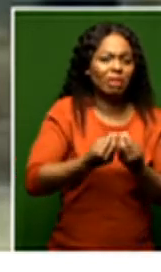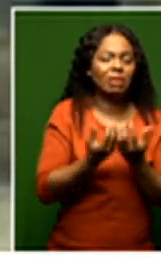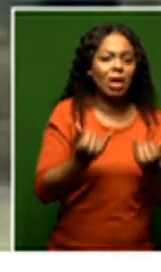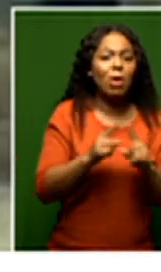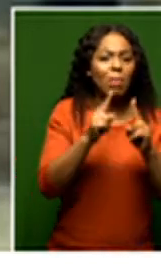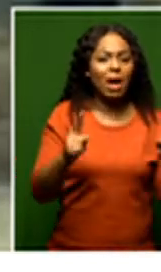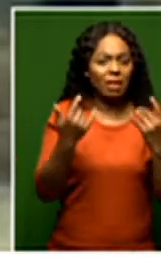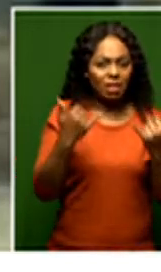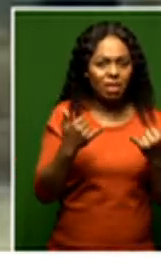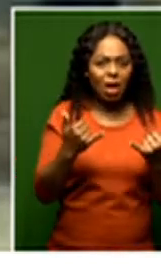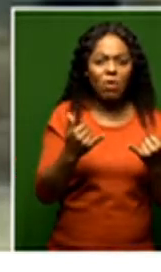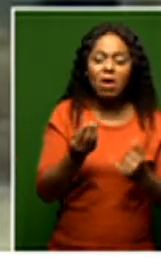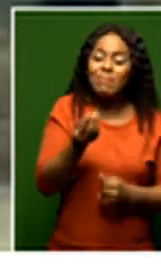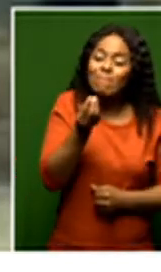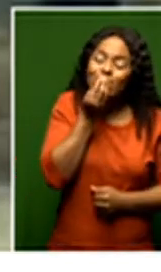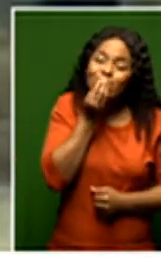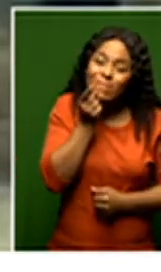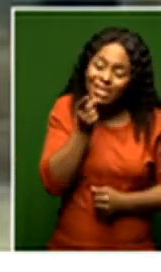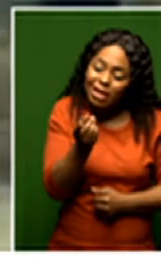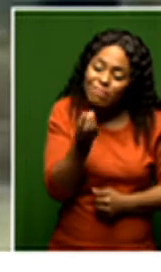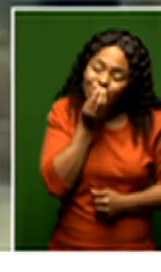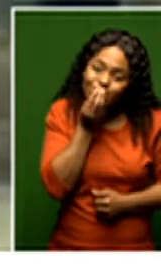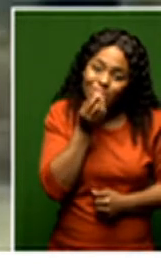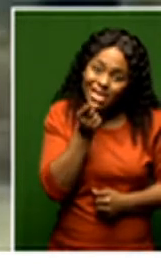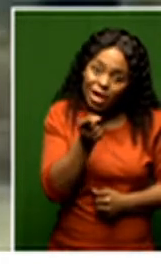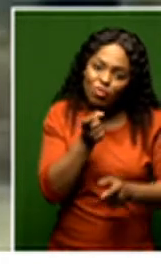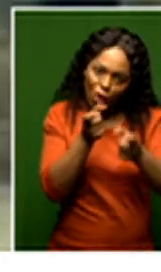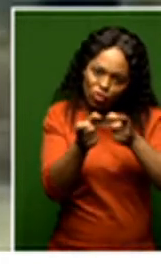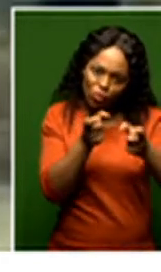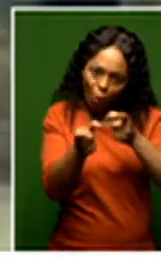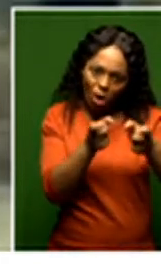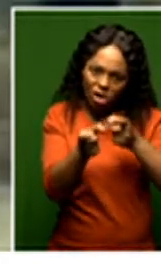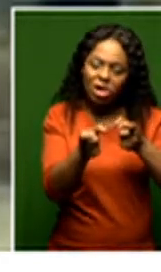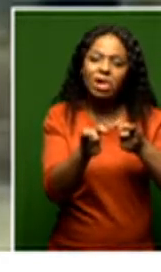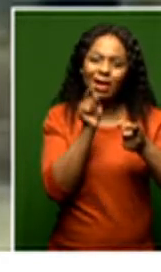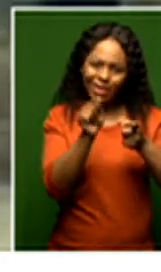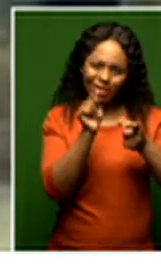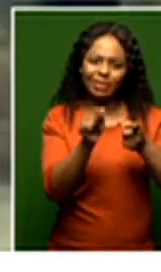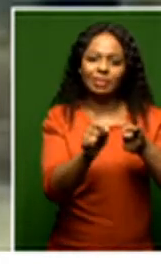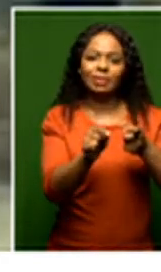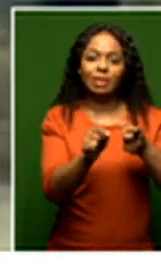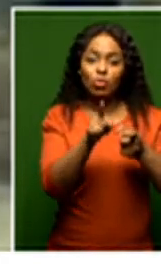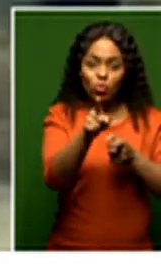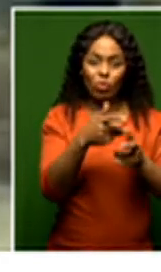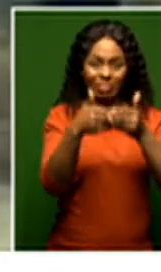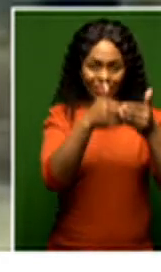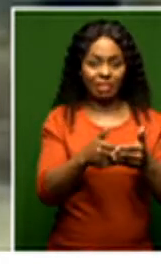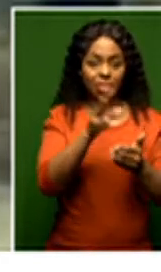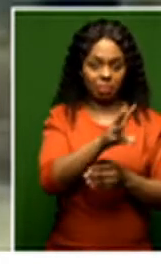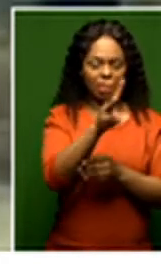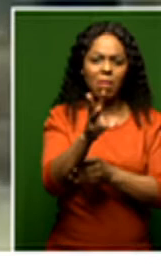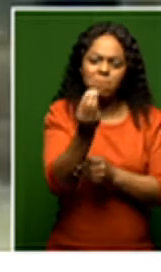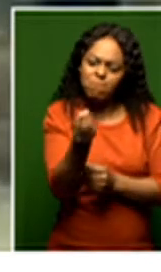we put into our mouths. That we have absolute control over. And so if we look at what are we putting in our mouth,